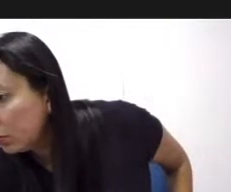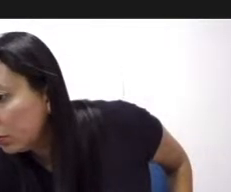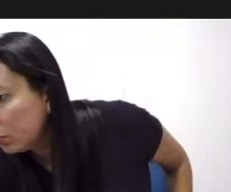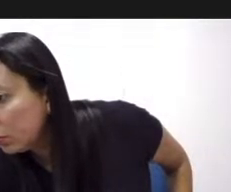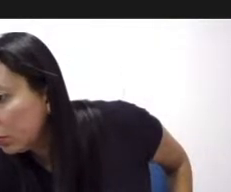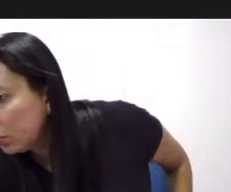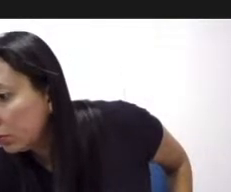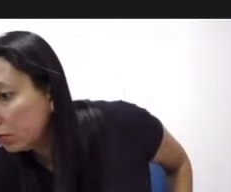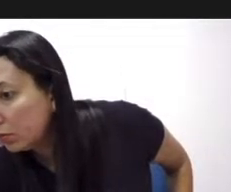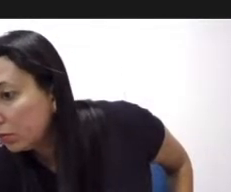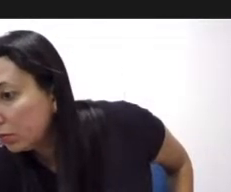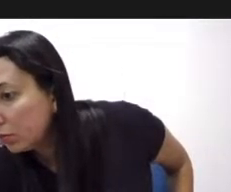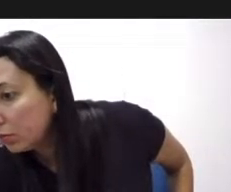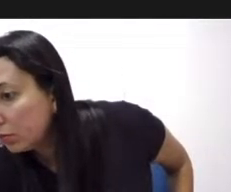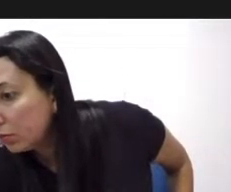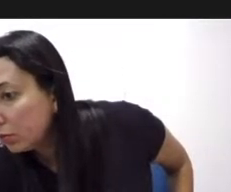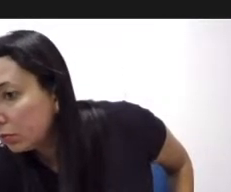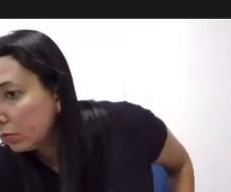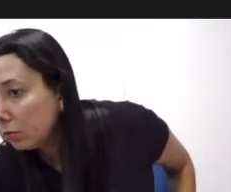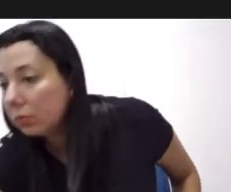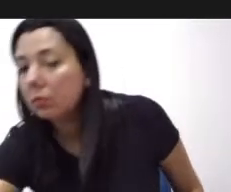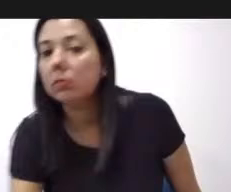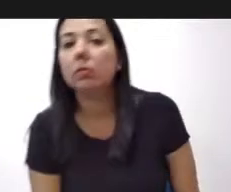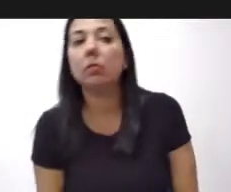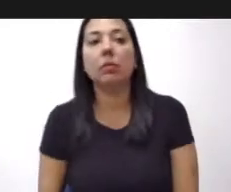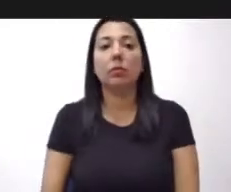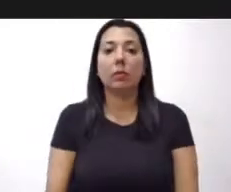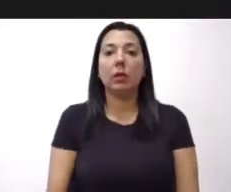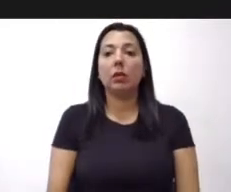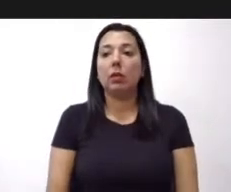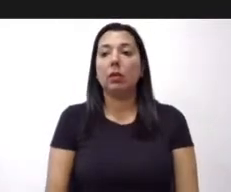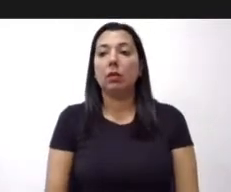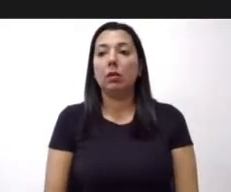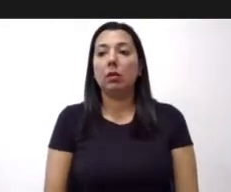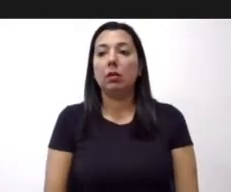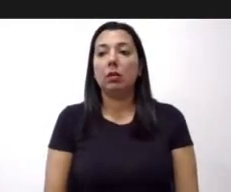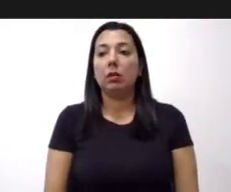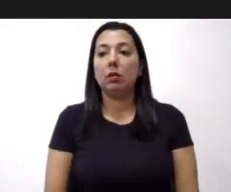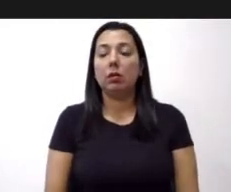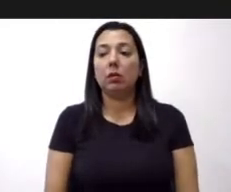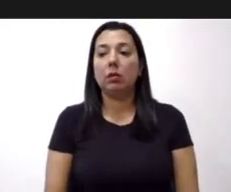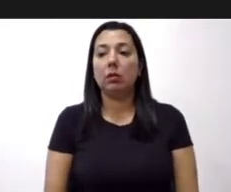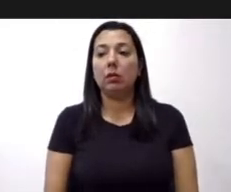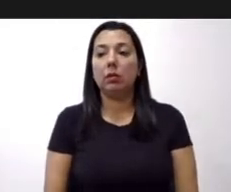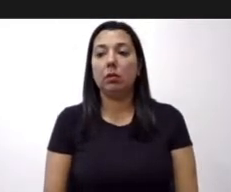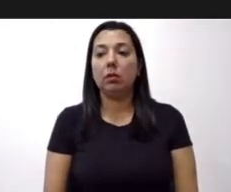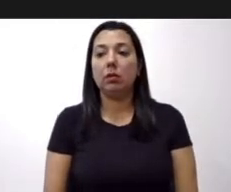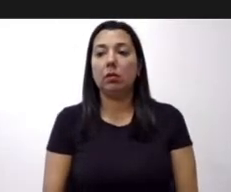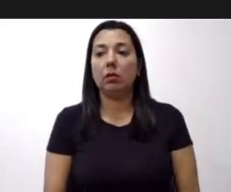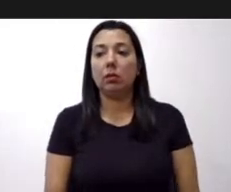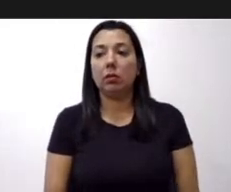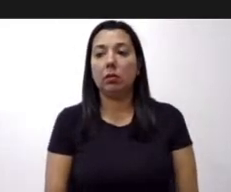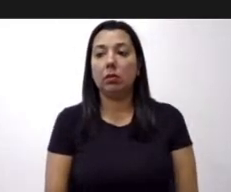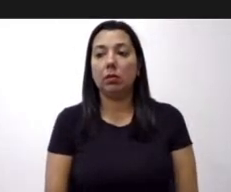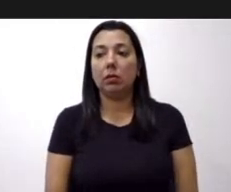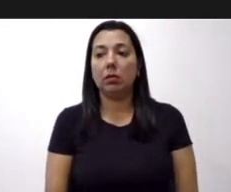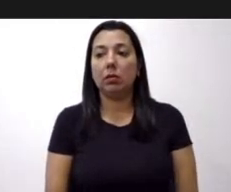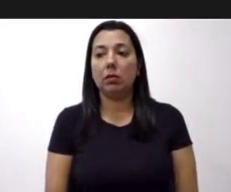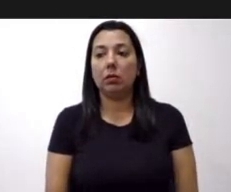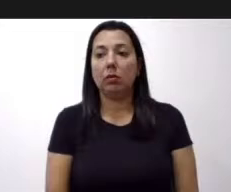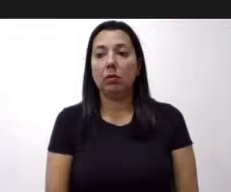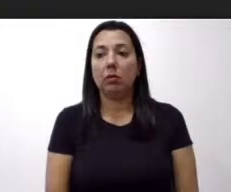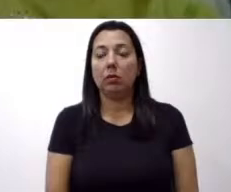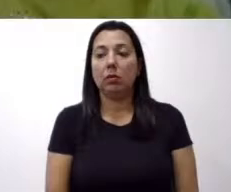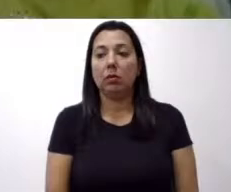Bom dia, good morning, bonjour. It is really a pleasure to have you